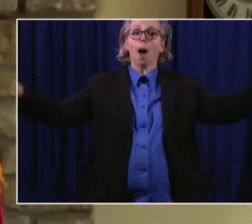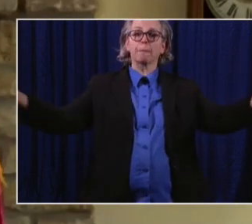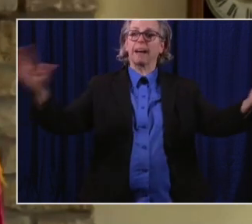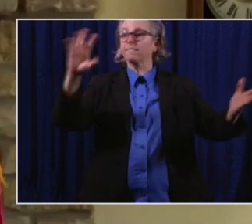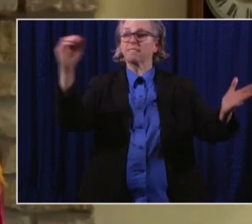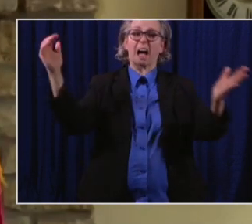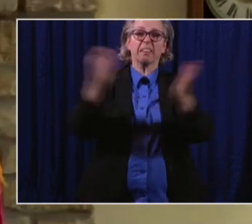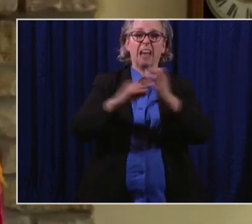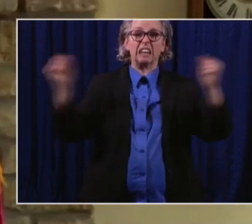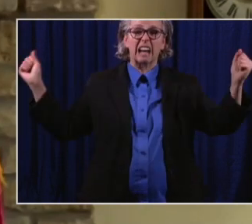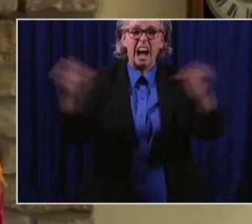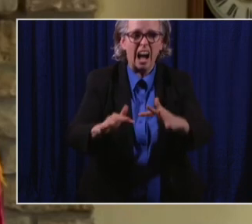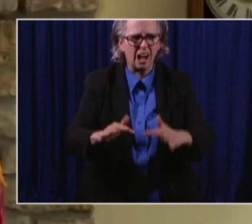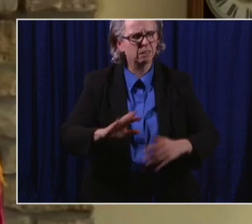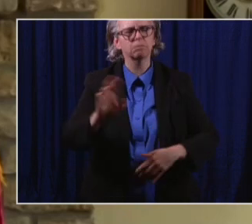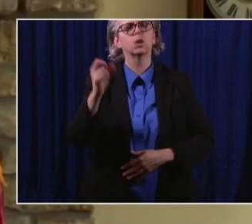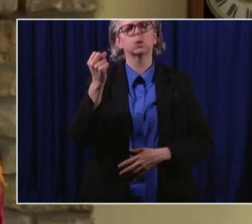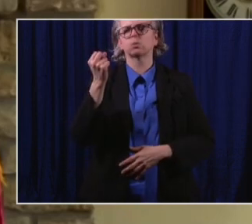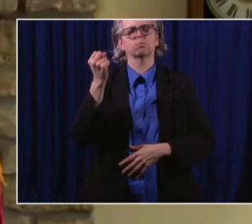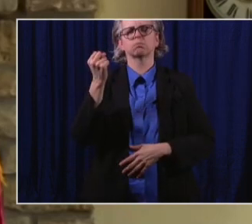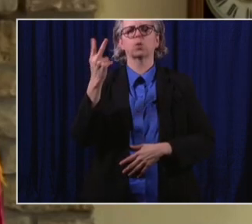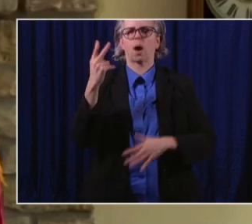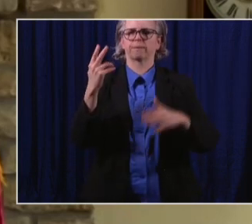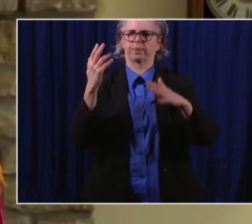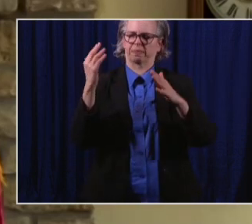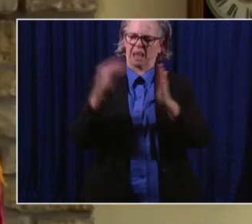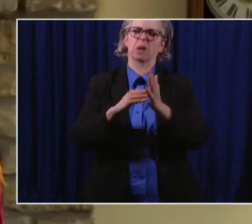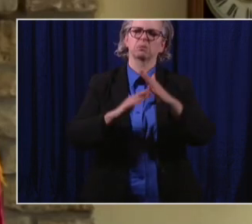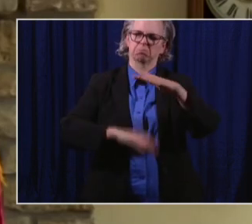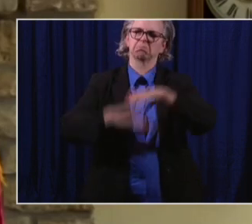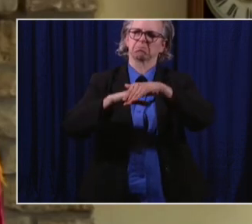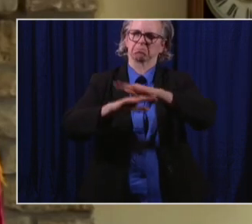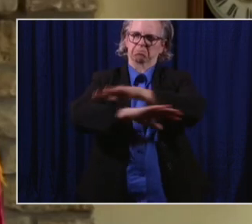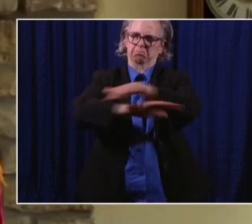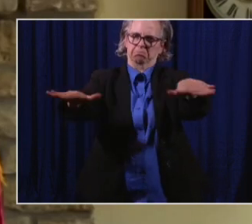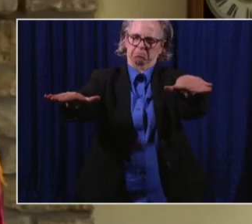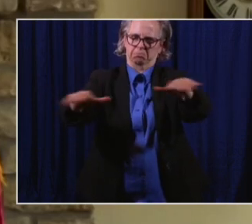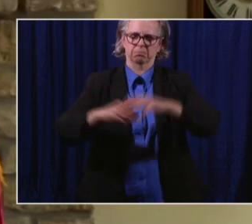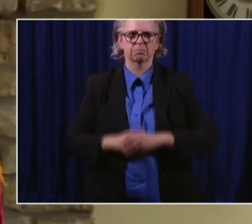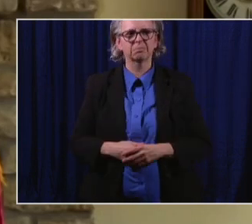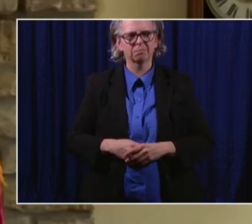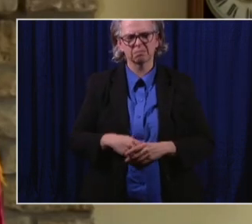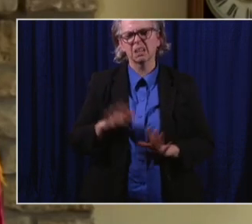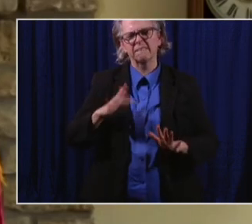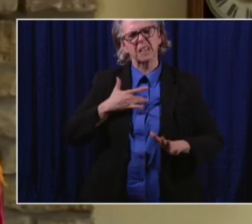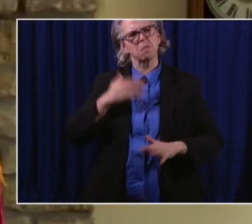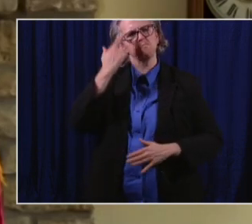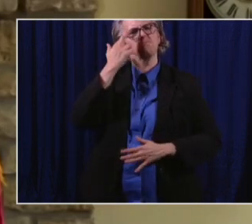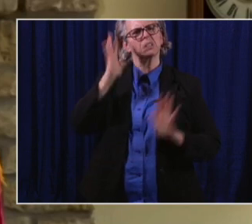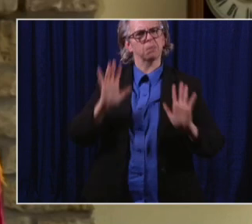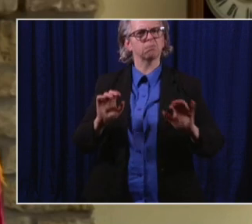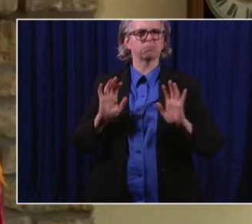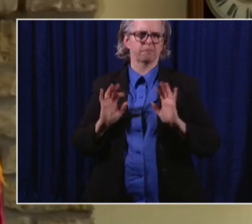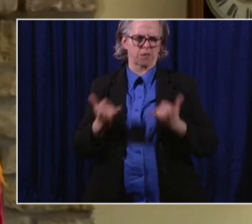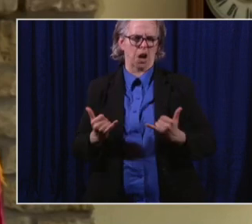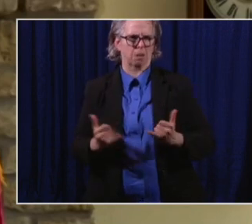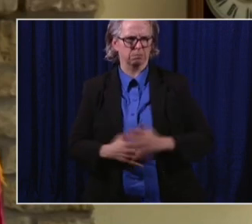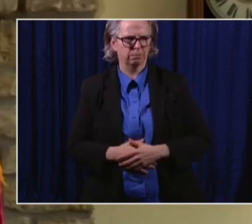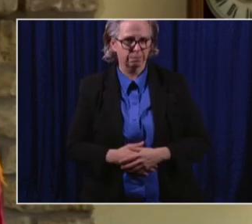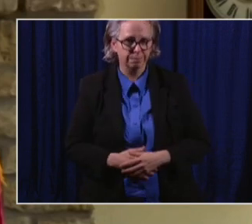at 12,000 people. That would seem to be a reasonable thing. We have our overall